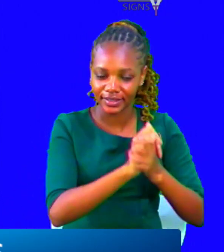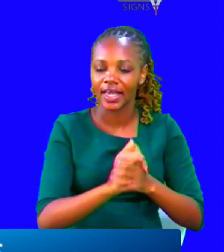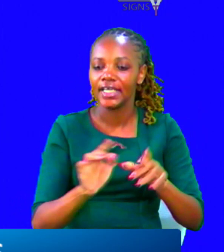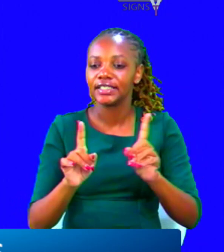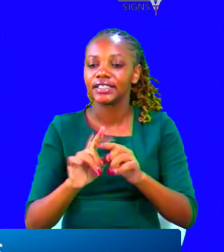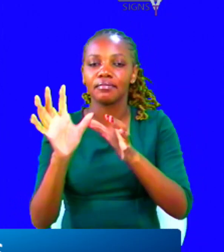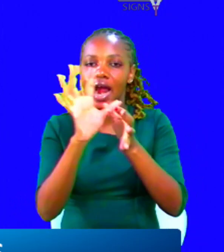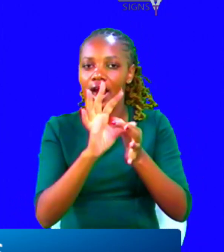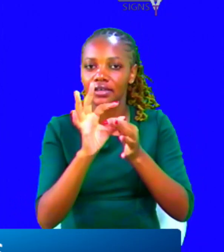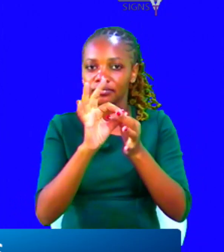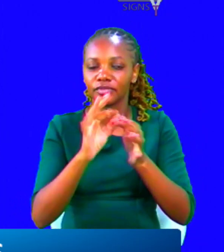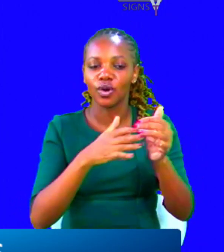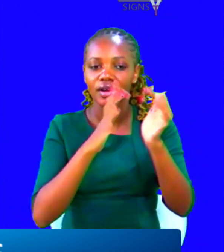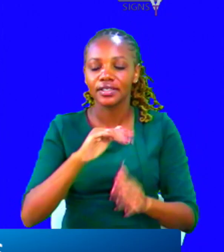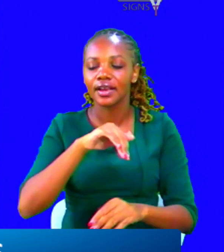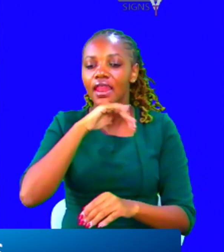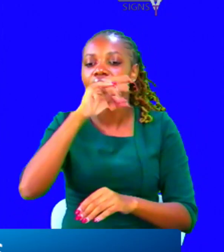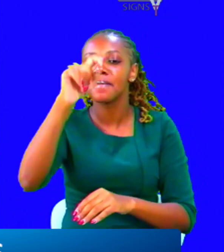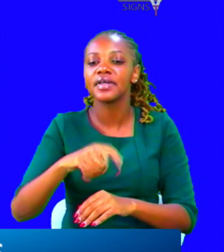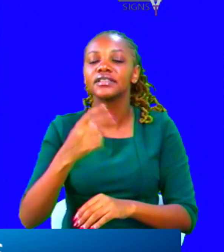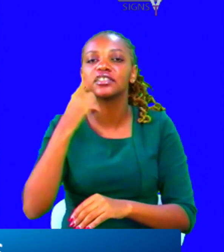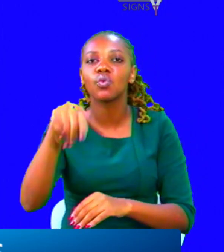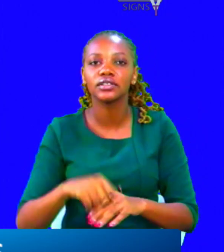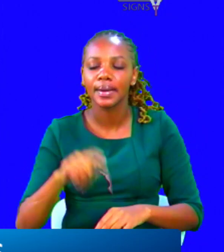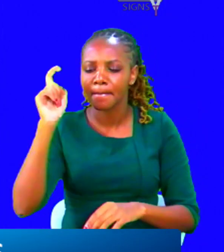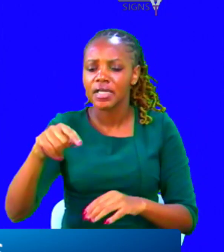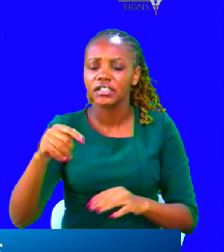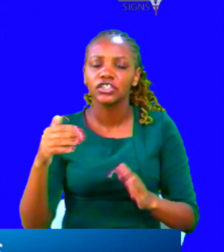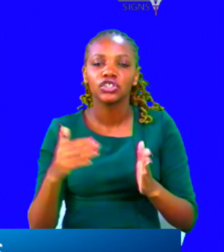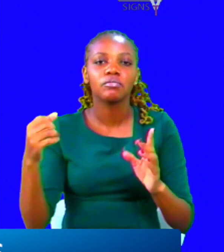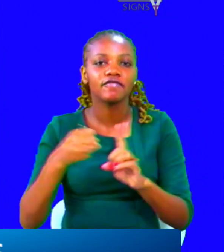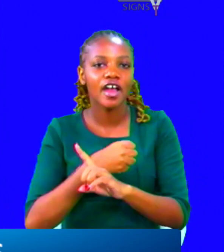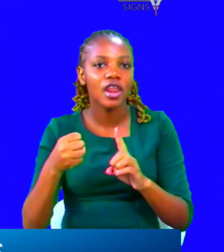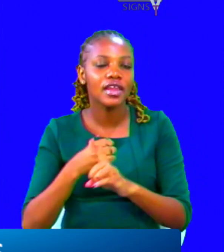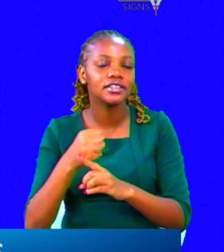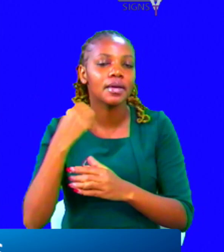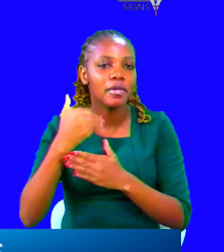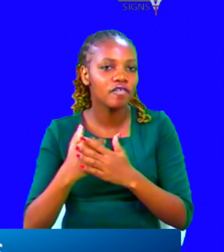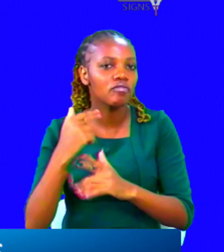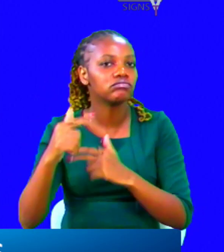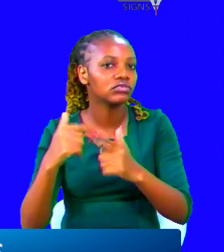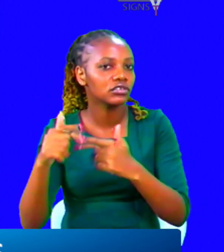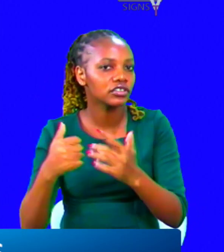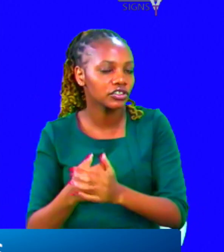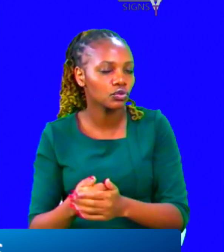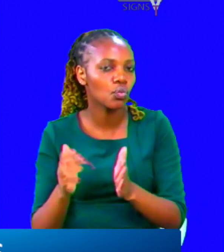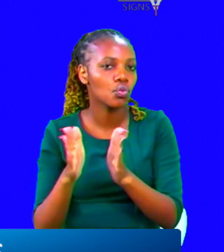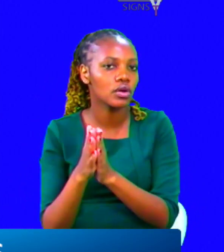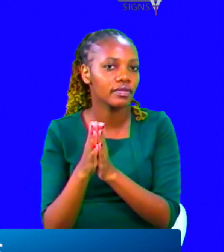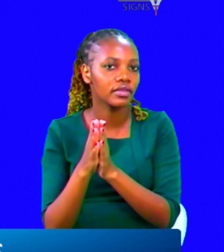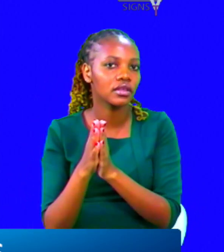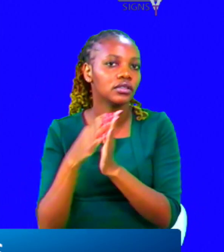the handshake, Azimio la Umoja leader Raila Odinga should also declare that he will stop violence before they